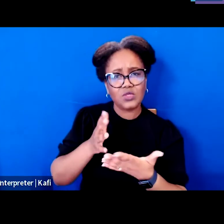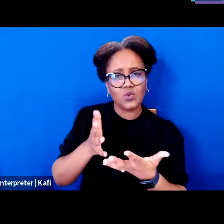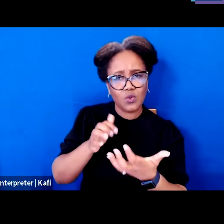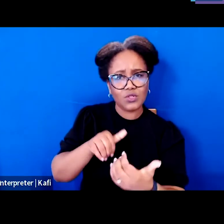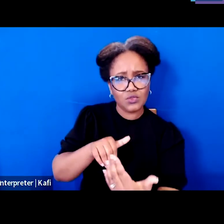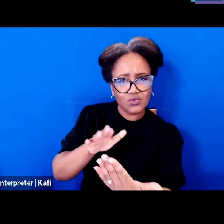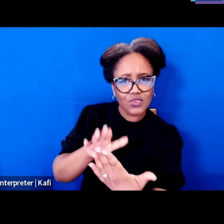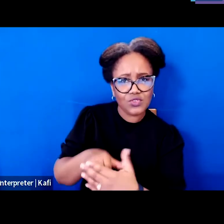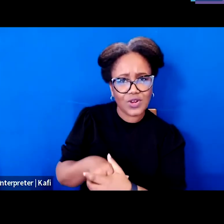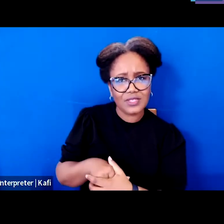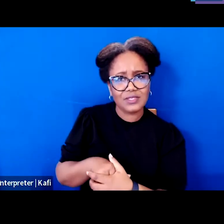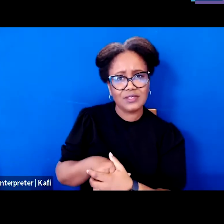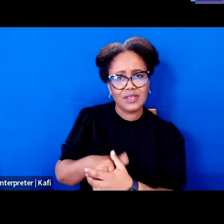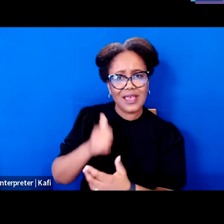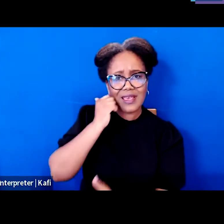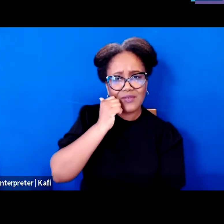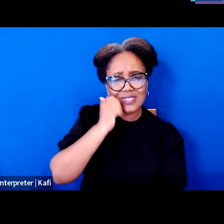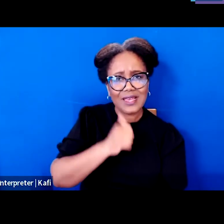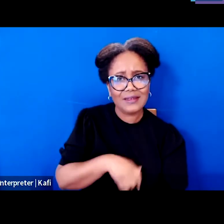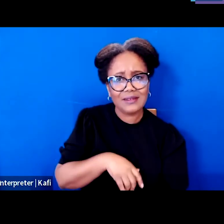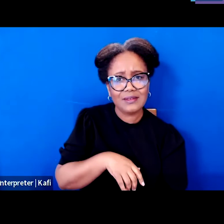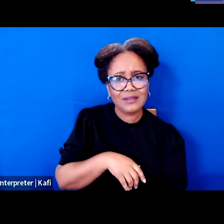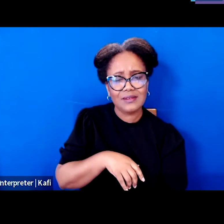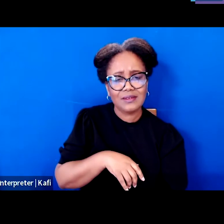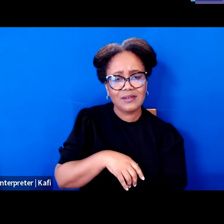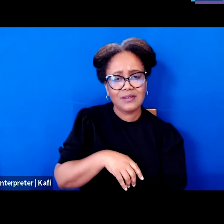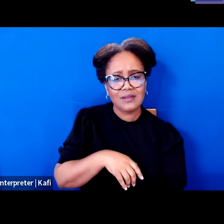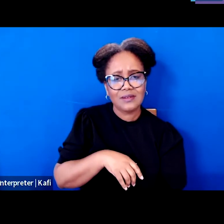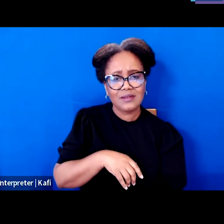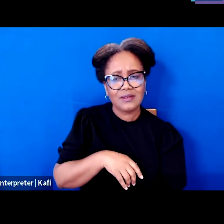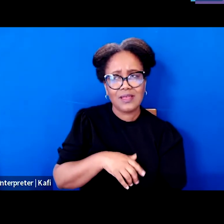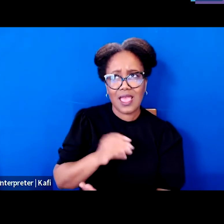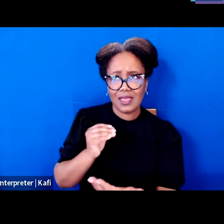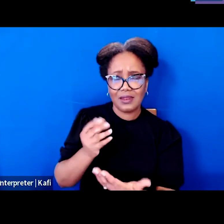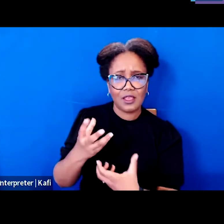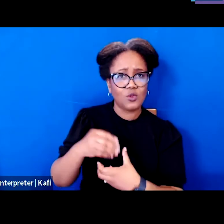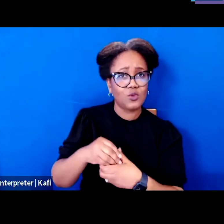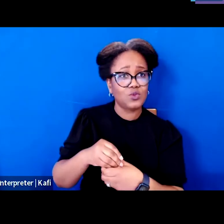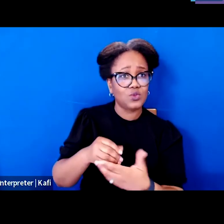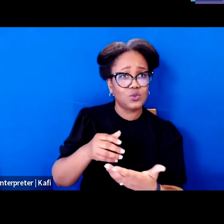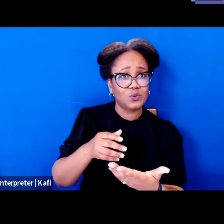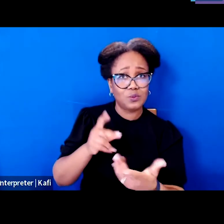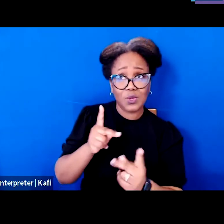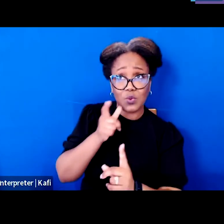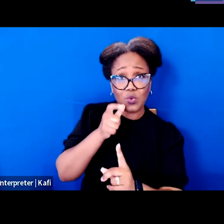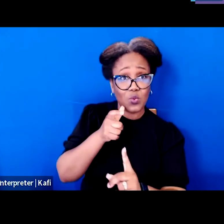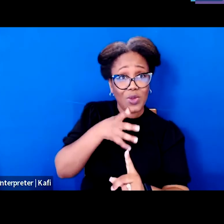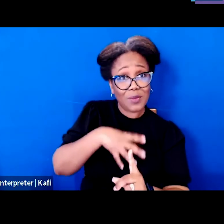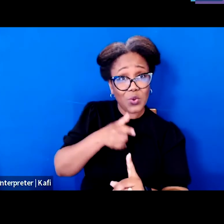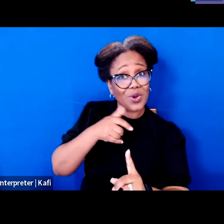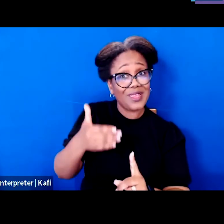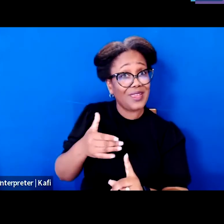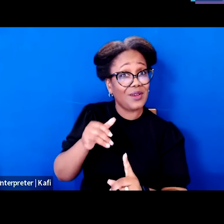inequities for Black and Indigenous survivors specifically. And I was quite kind of impacted